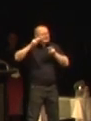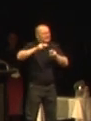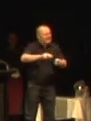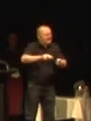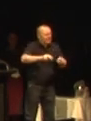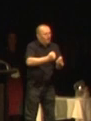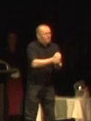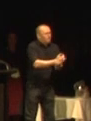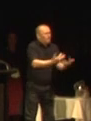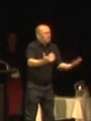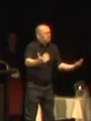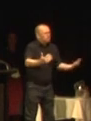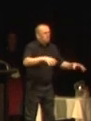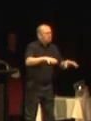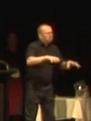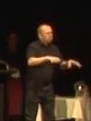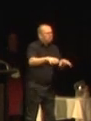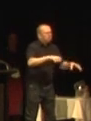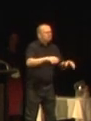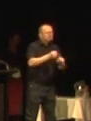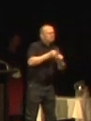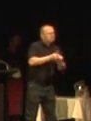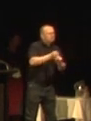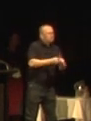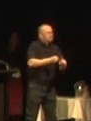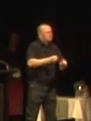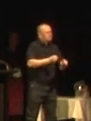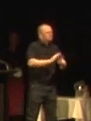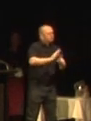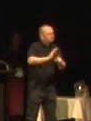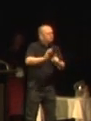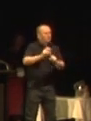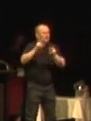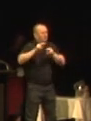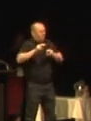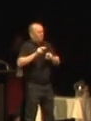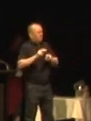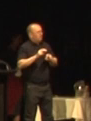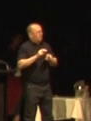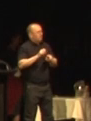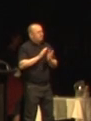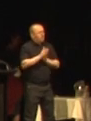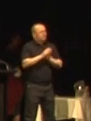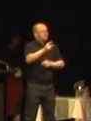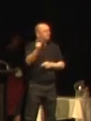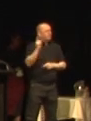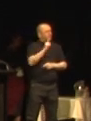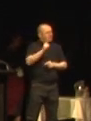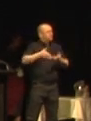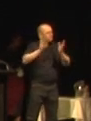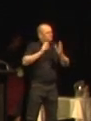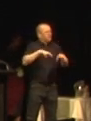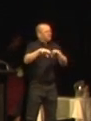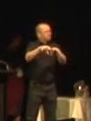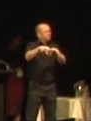most powerful motivator and accelerant to that change work that you could design. And we as a museum, we can't add anything to the way Davos